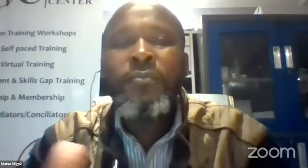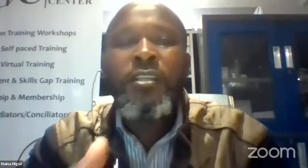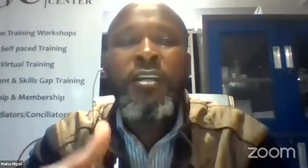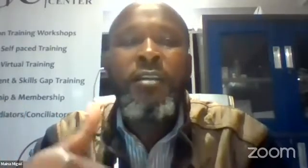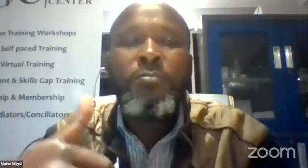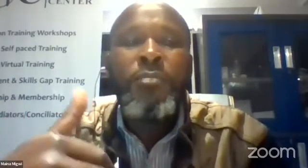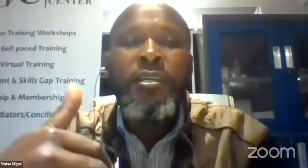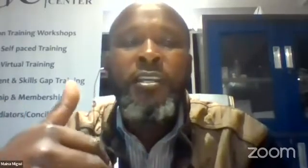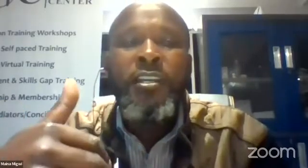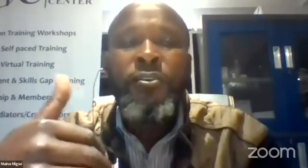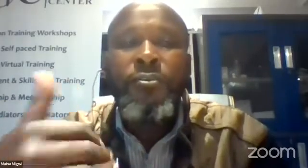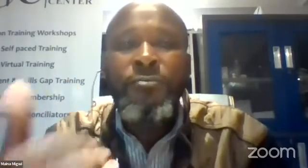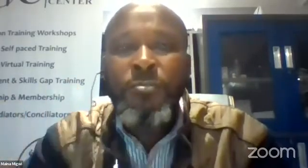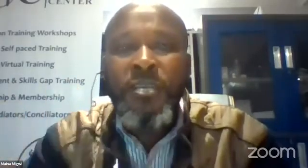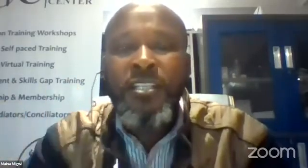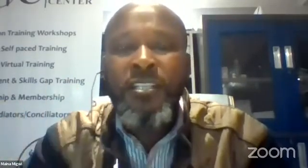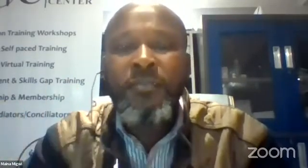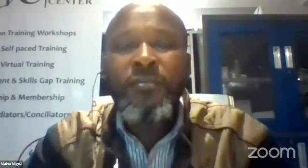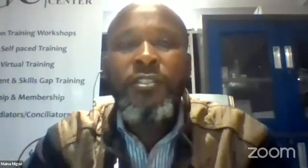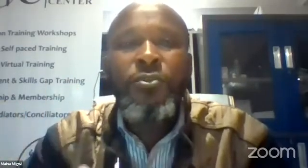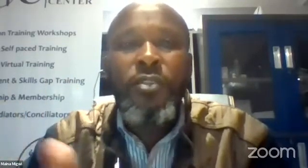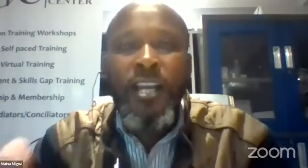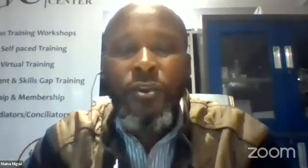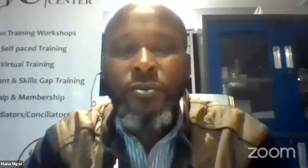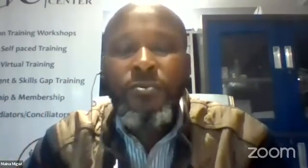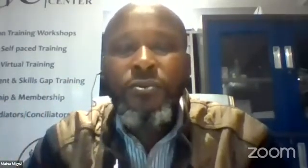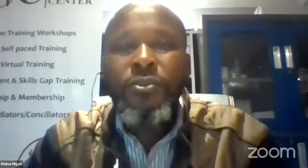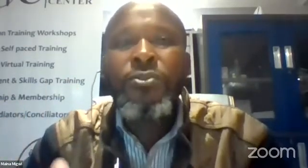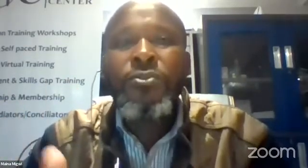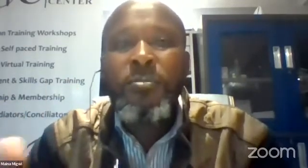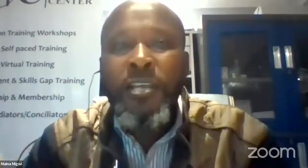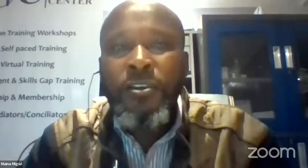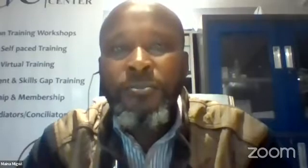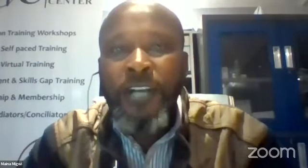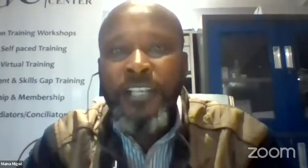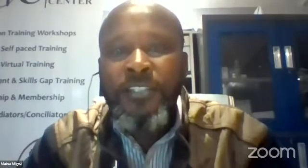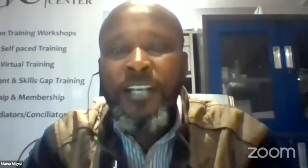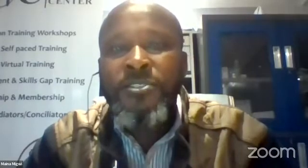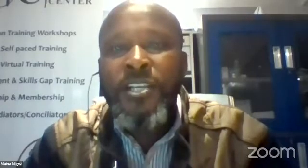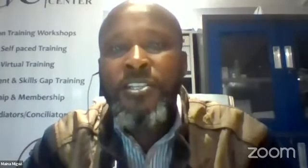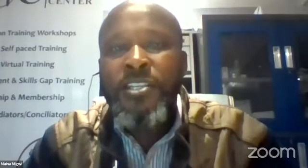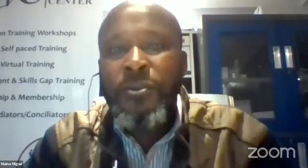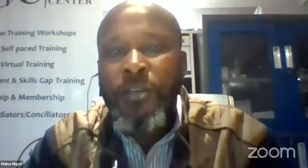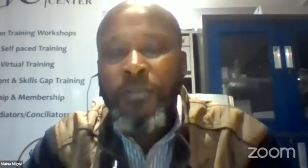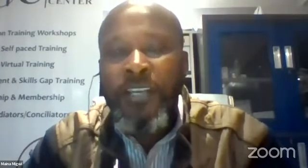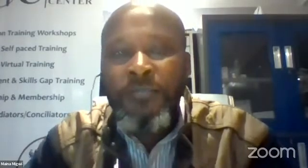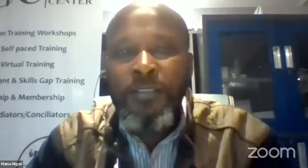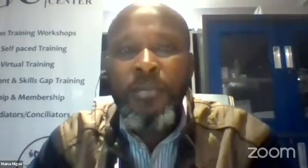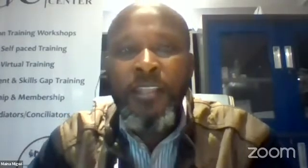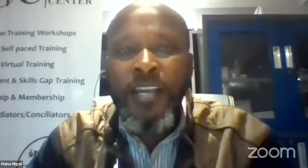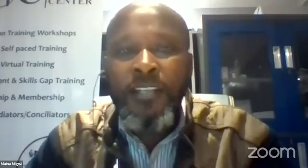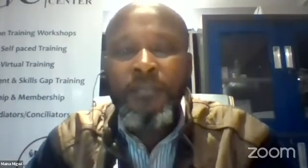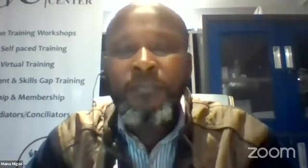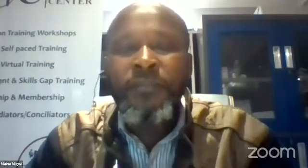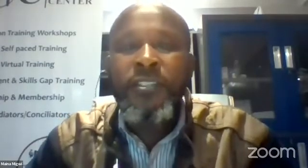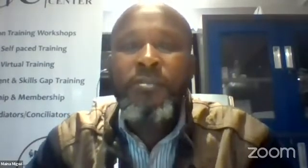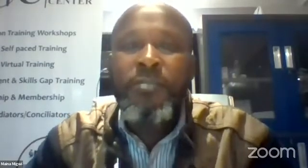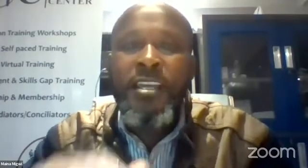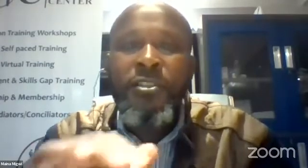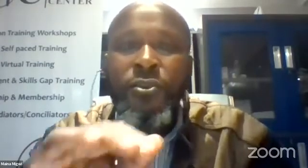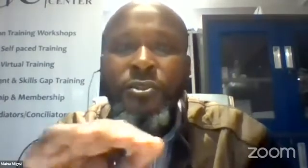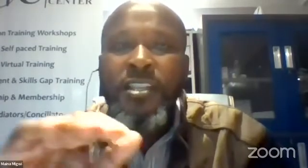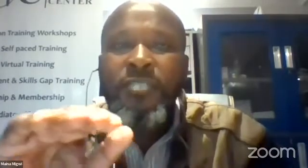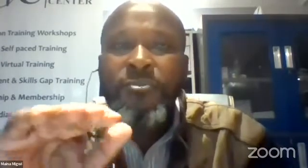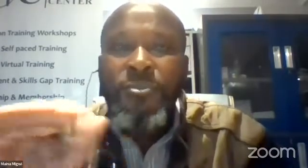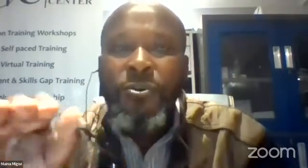not be in conformity to the law or to the Bill of Rights. As such, they will be governed by that.